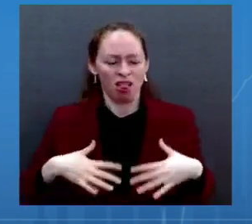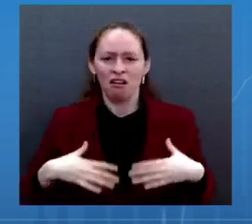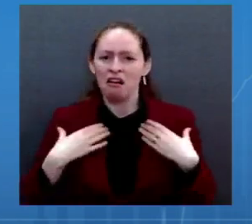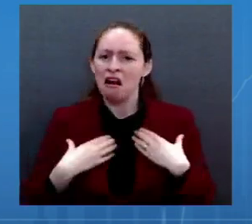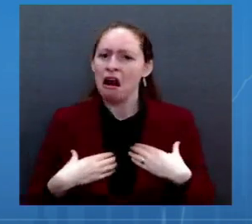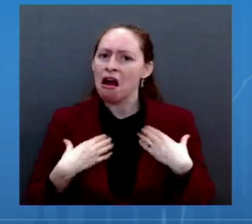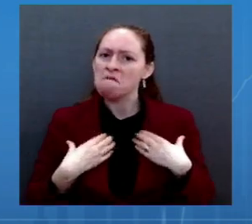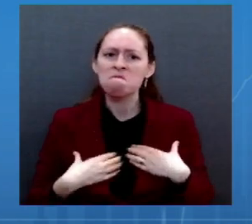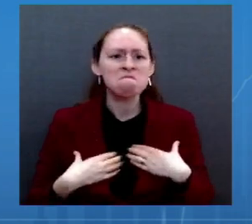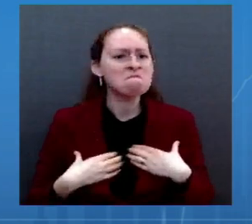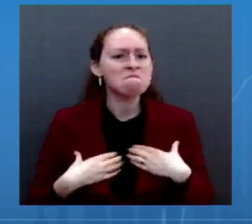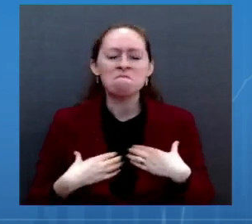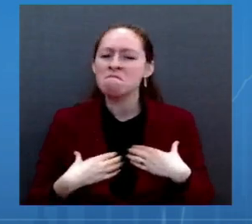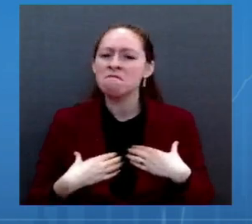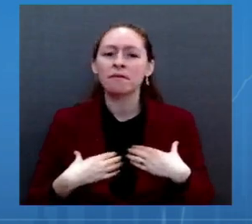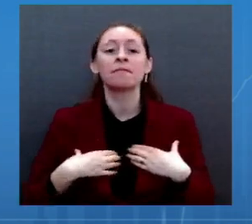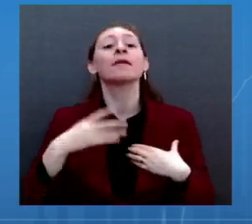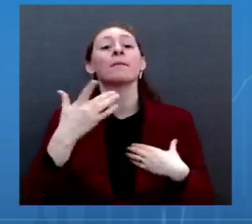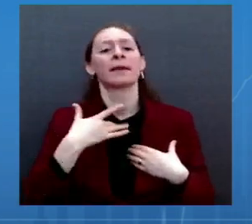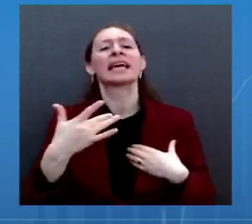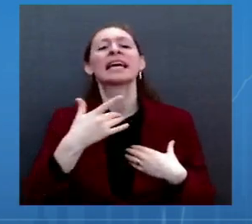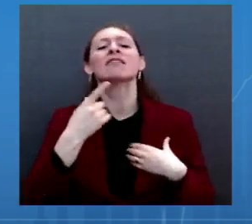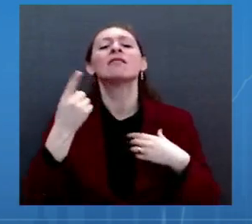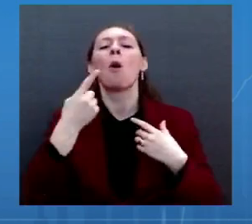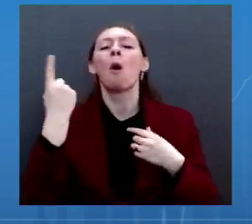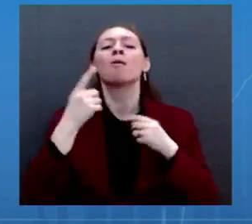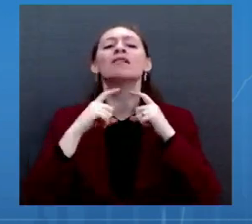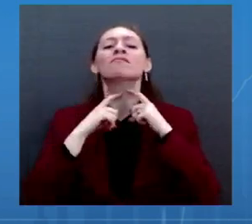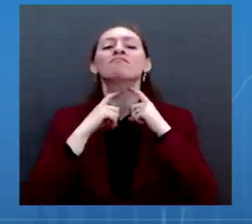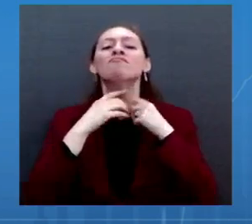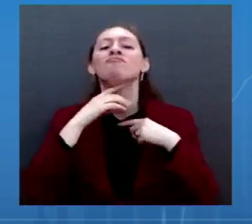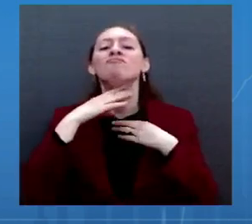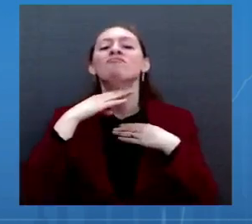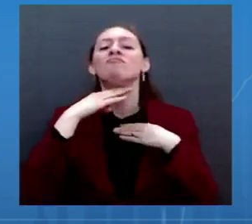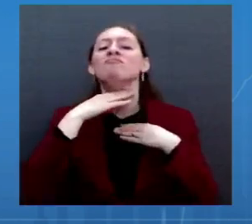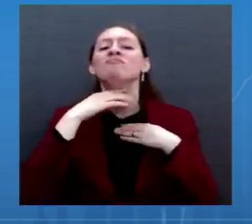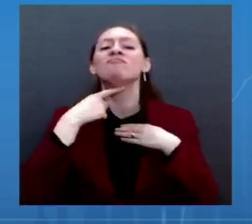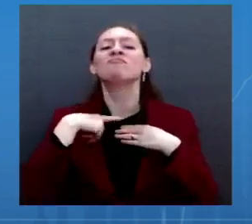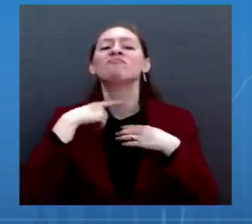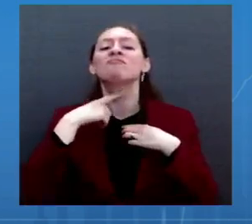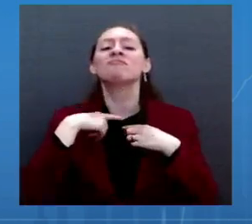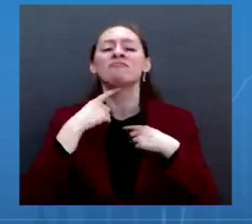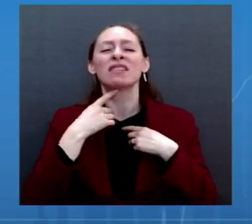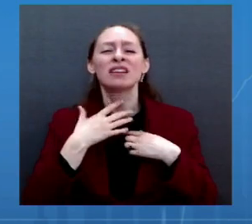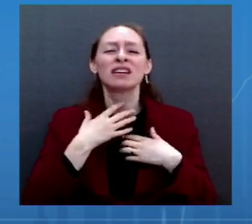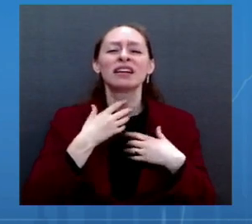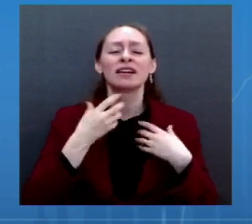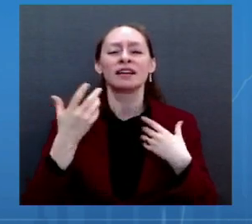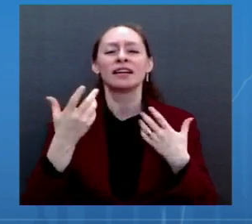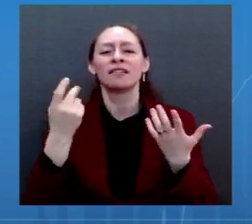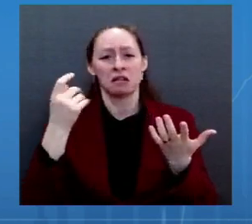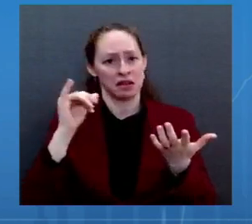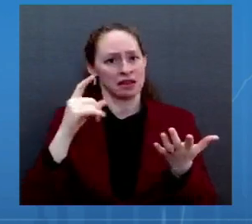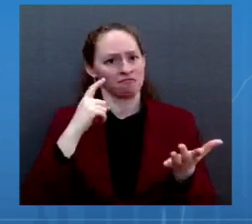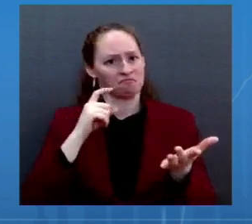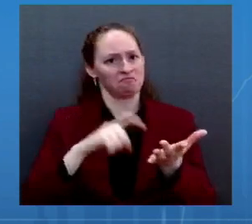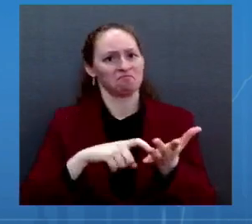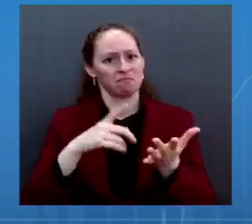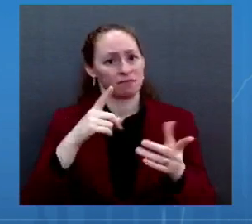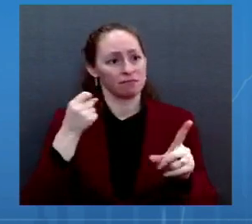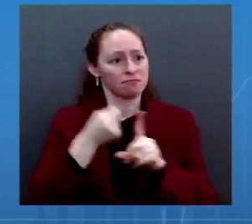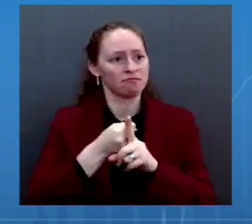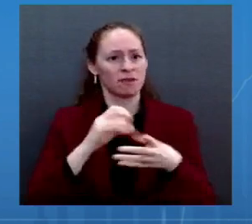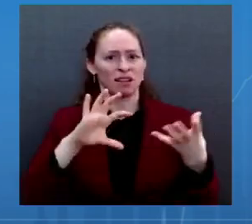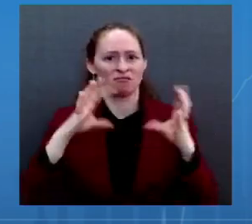lung. Next slide. So let's look at the bottom line of what I said, and I'll get to the caveat in a moment.